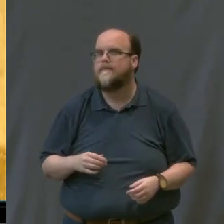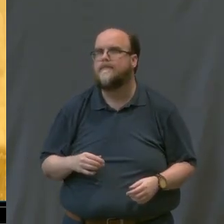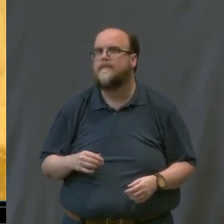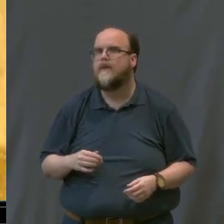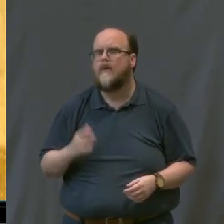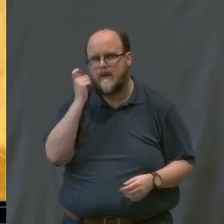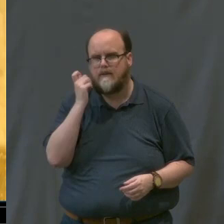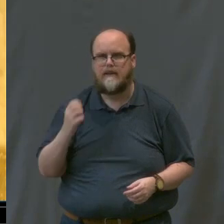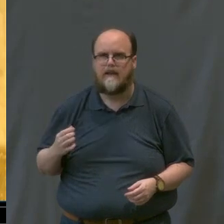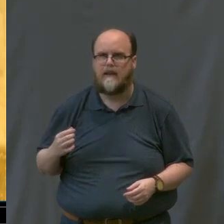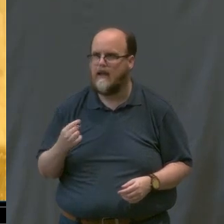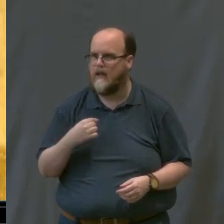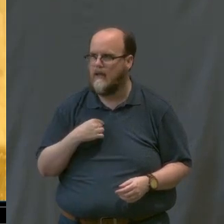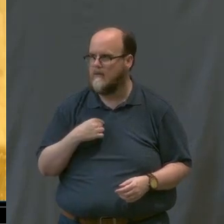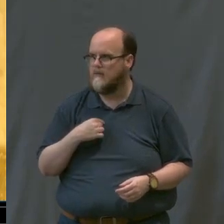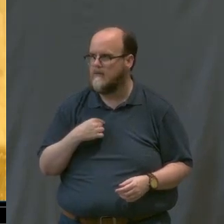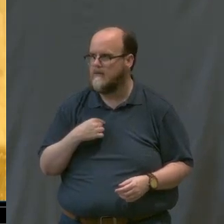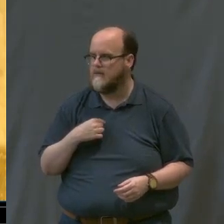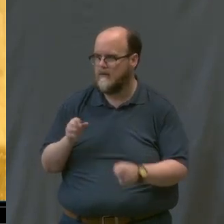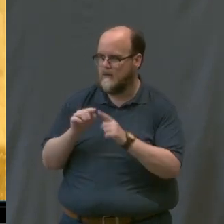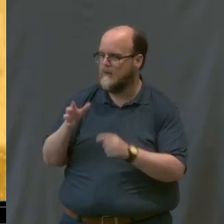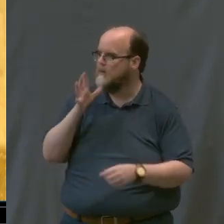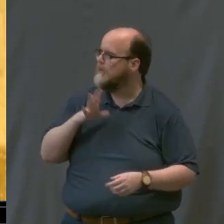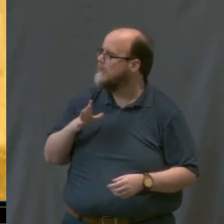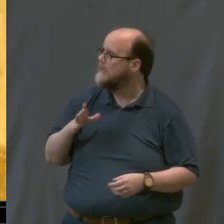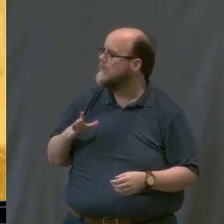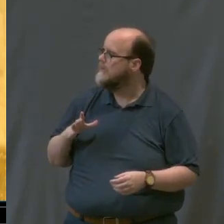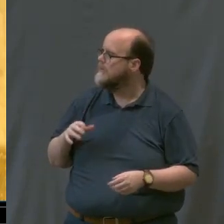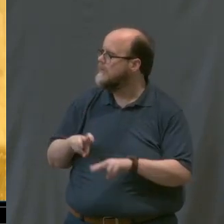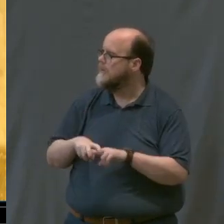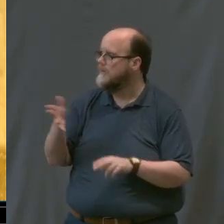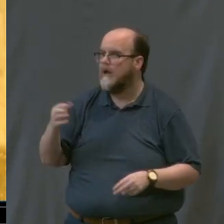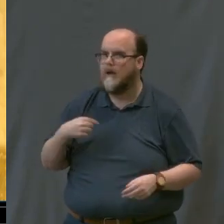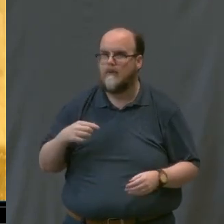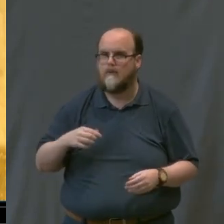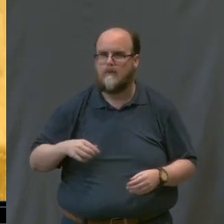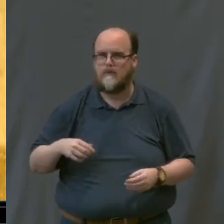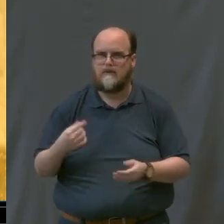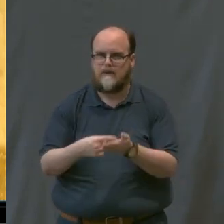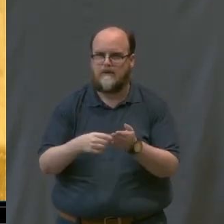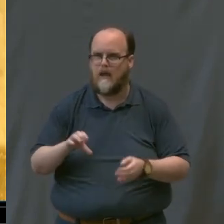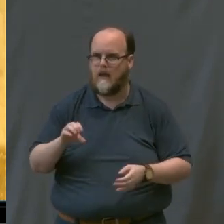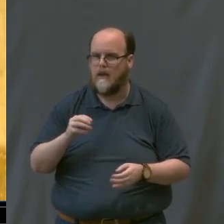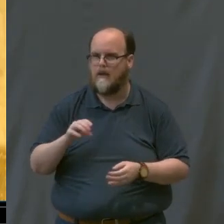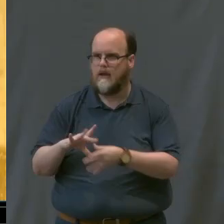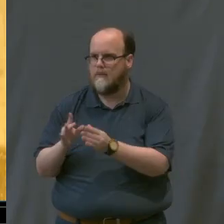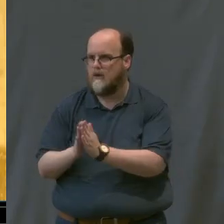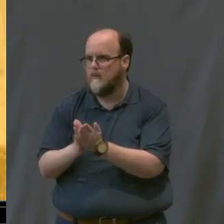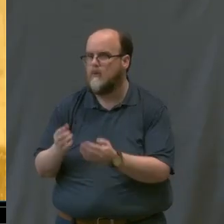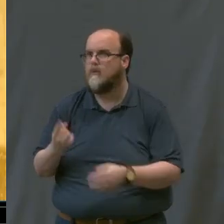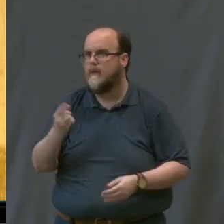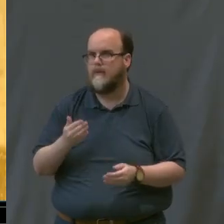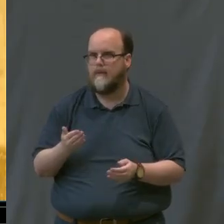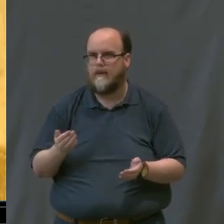Just recently I was emailing a lady who's sitting back here. We were talking about a commentary, and one of the things I did was go to